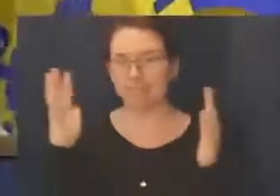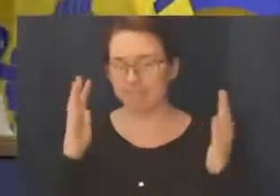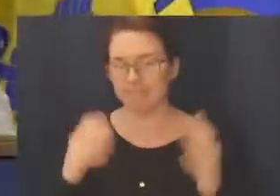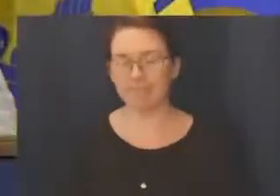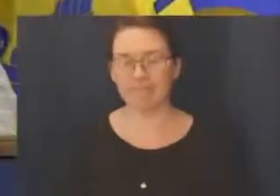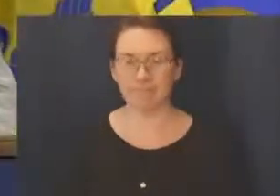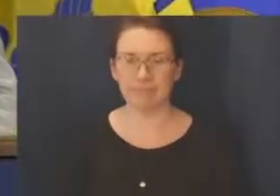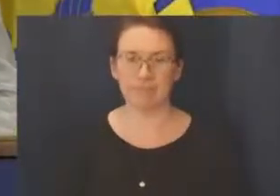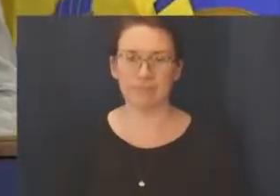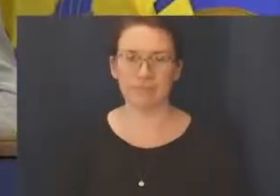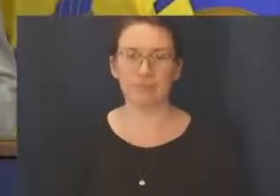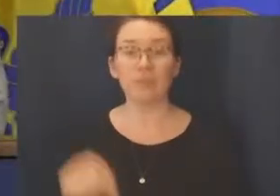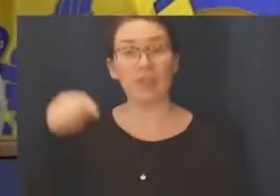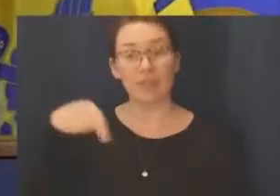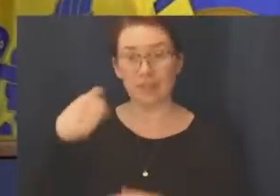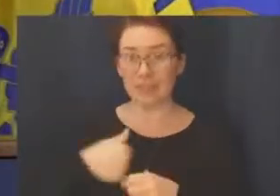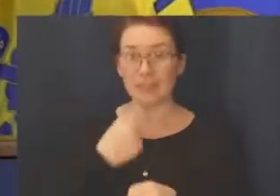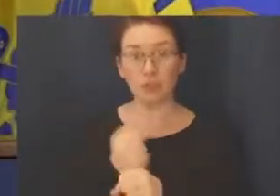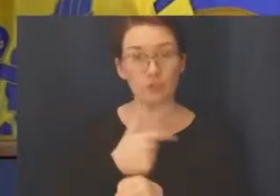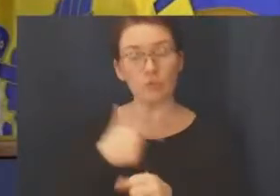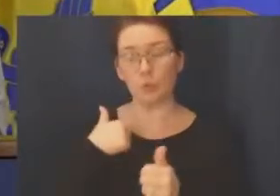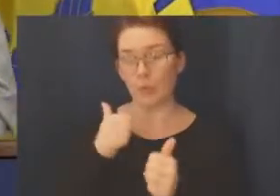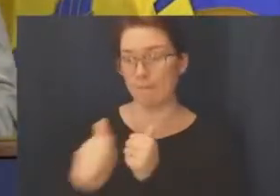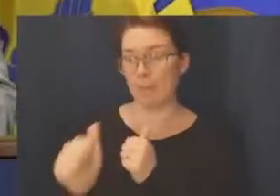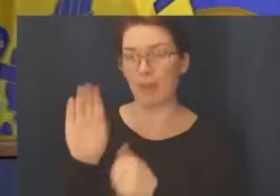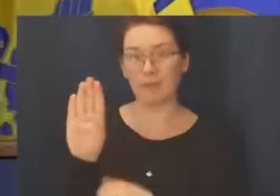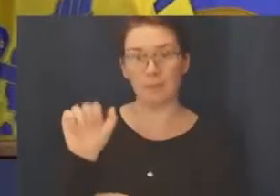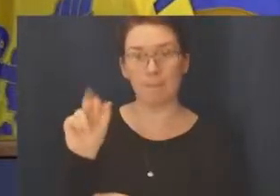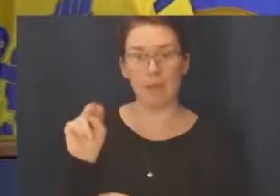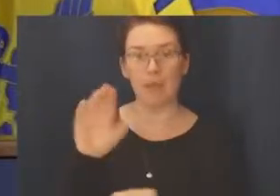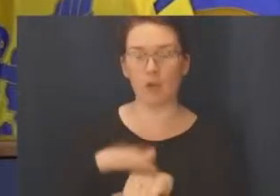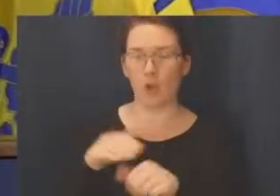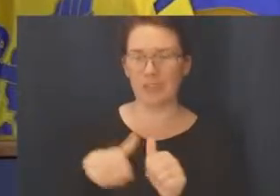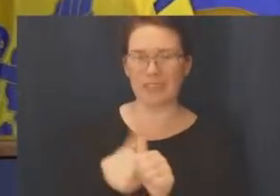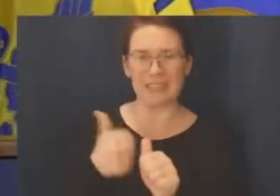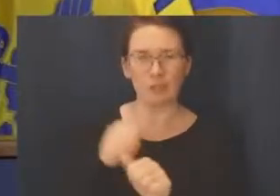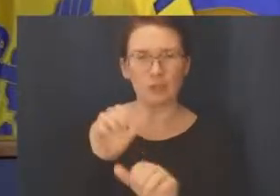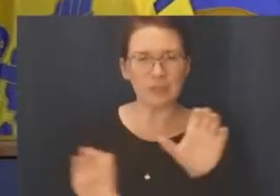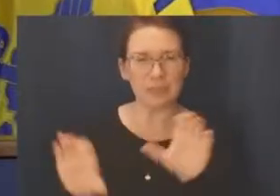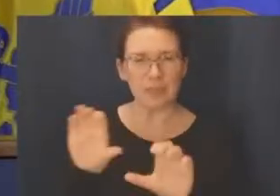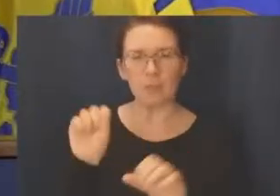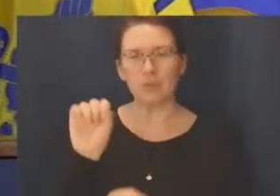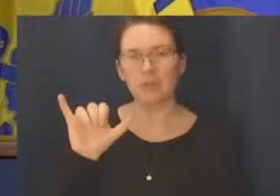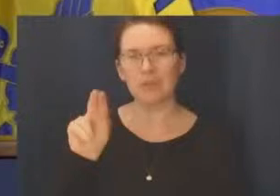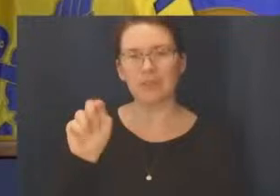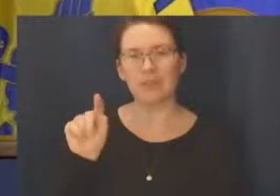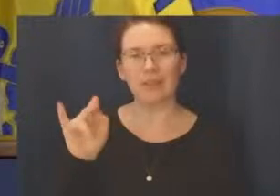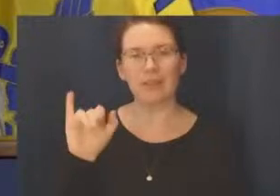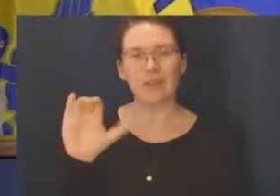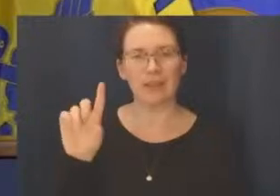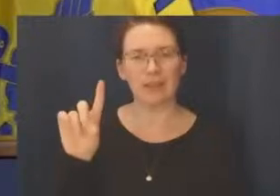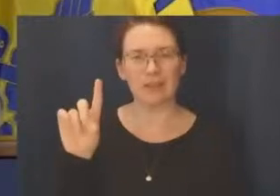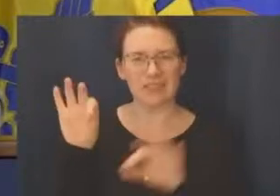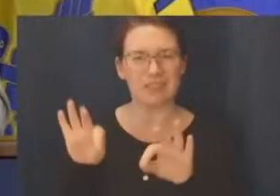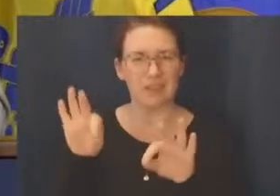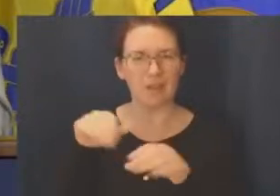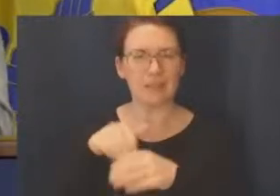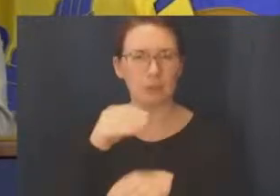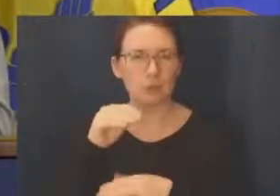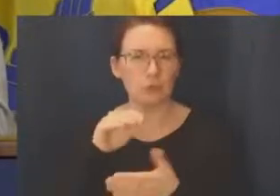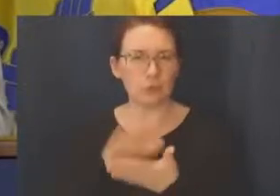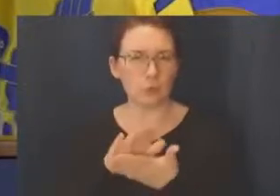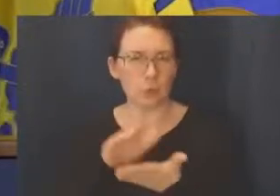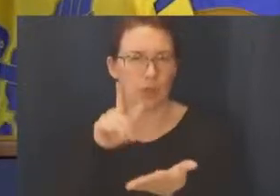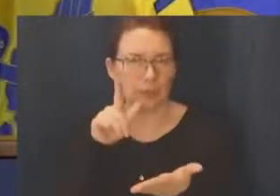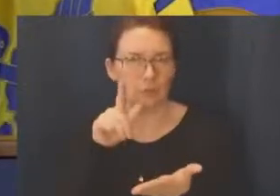This year, we passed a ban on dangerous chemicals and synthetic dyes in school lunches. In fact, one